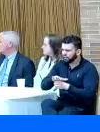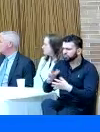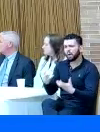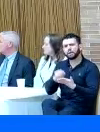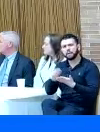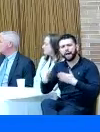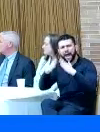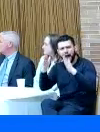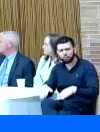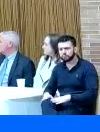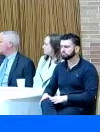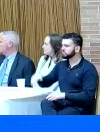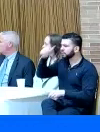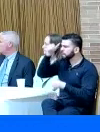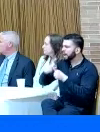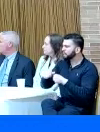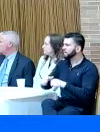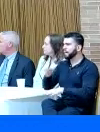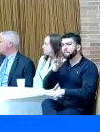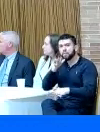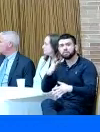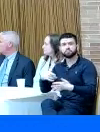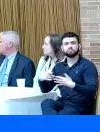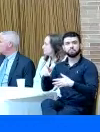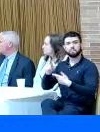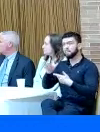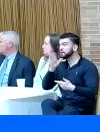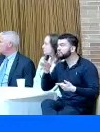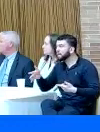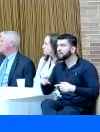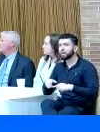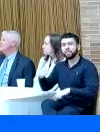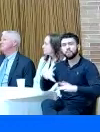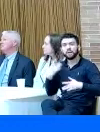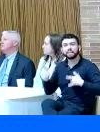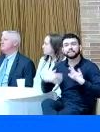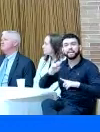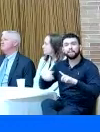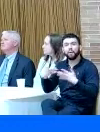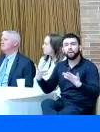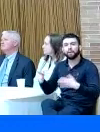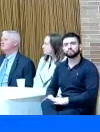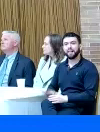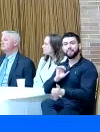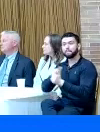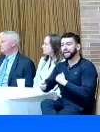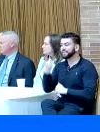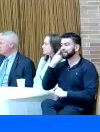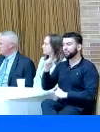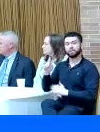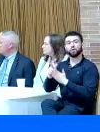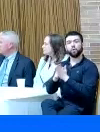my grandmother and my mother being excited about hearing the passing of the fair housing